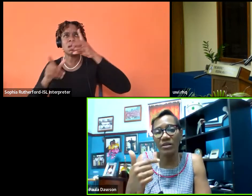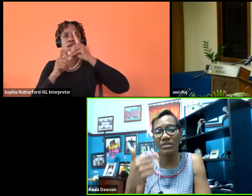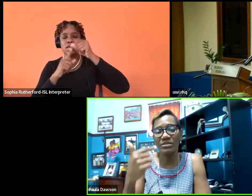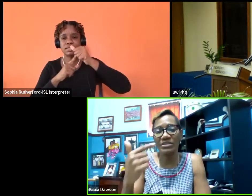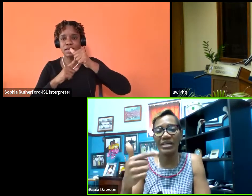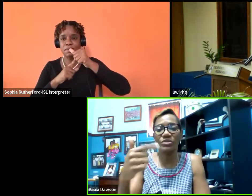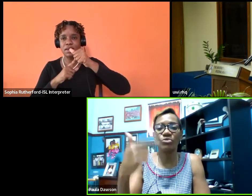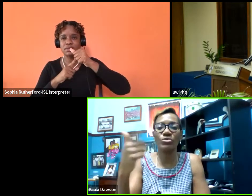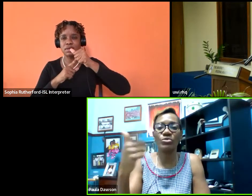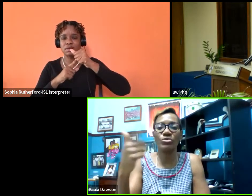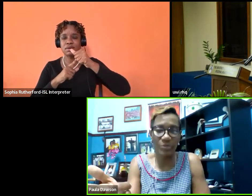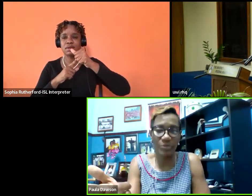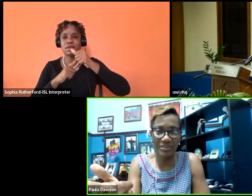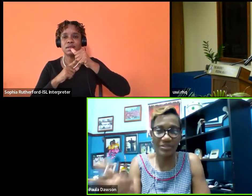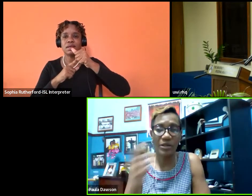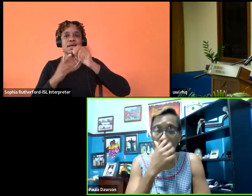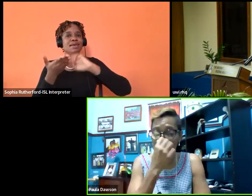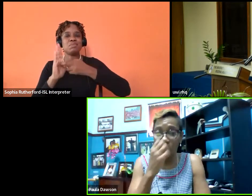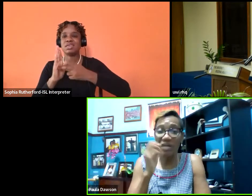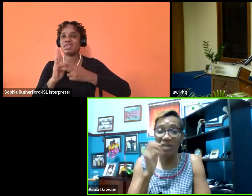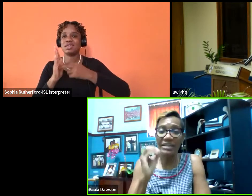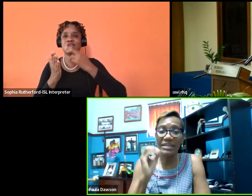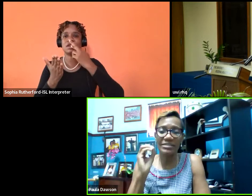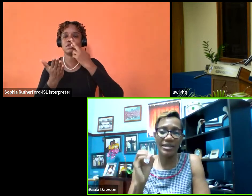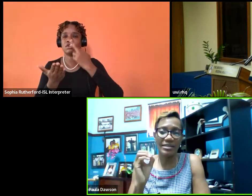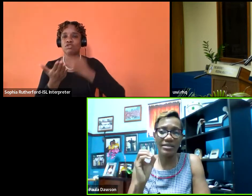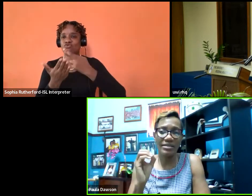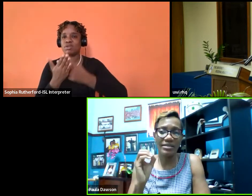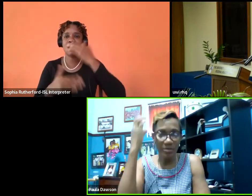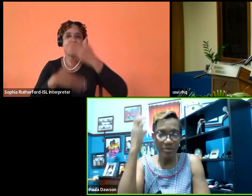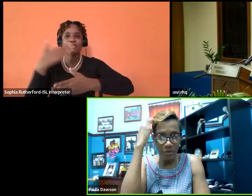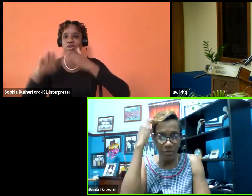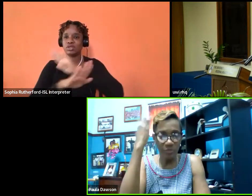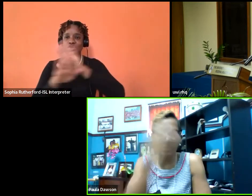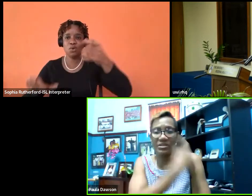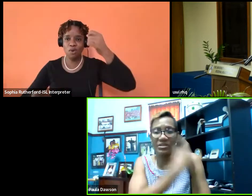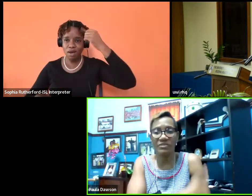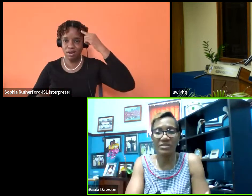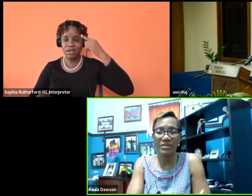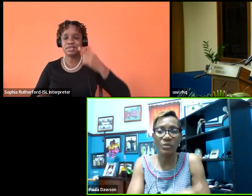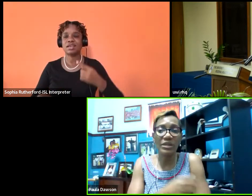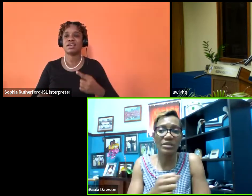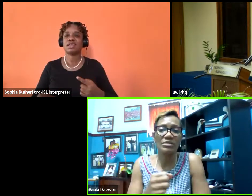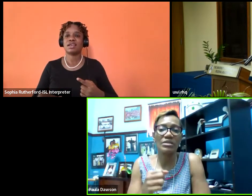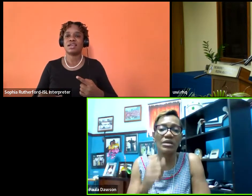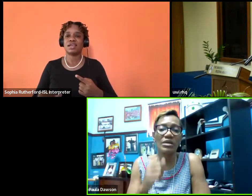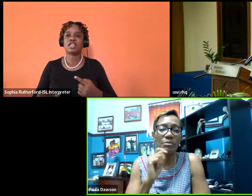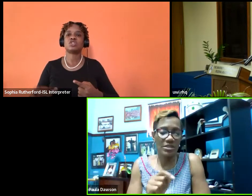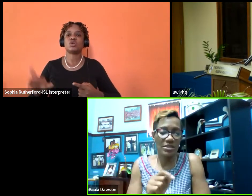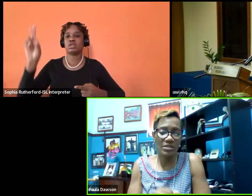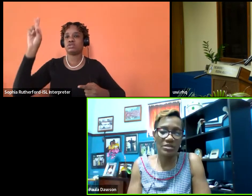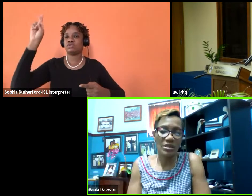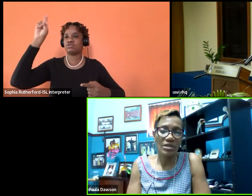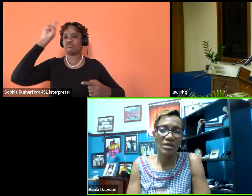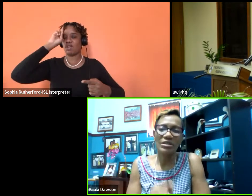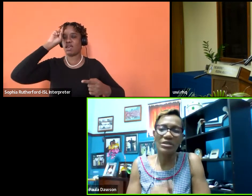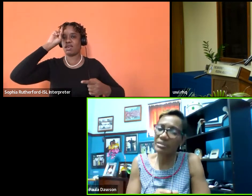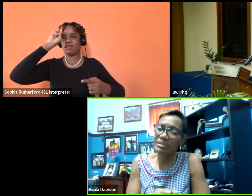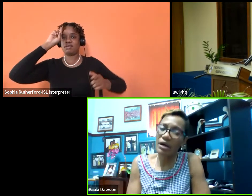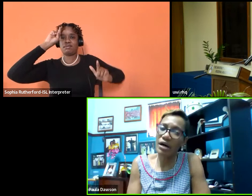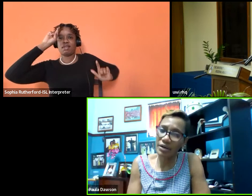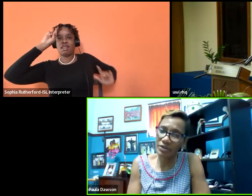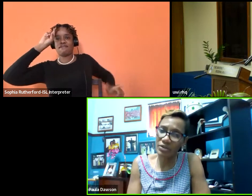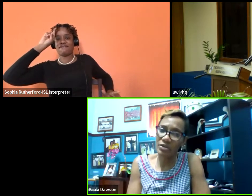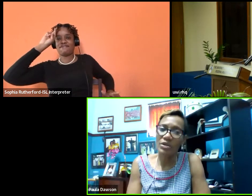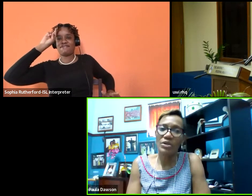able to understand the rehab process, which is why right-sided brain, which is left-sided weakness, patients, they're a little